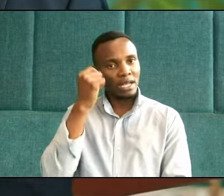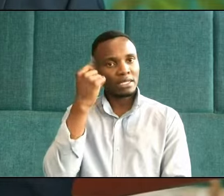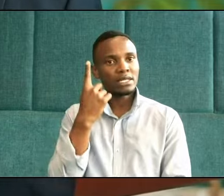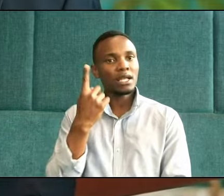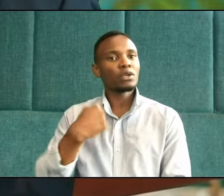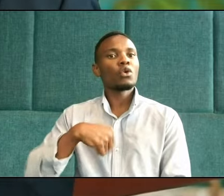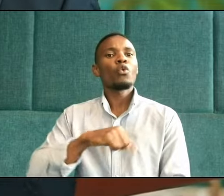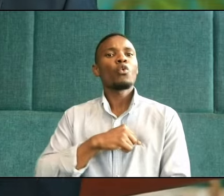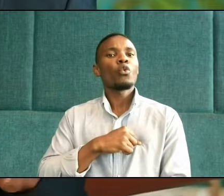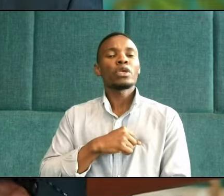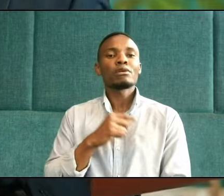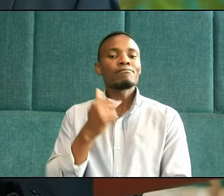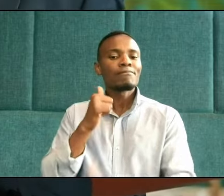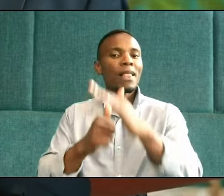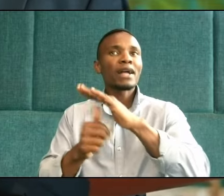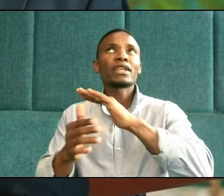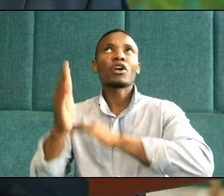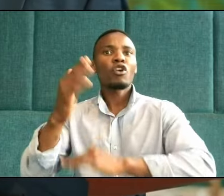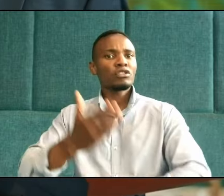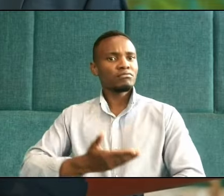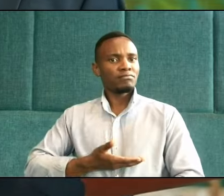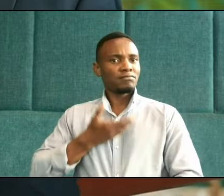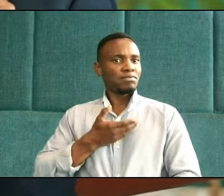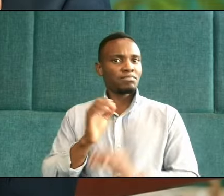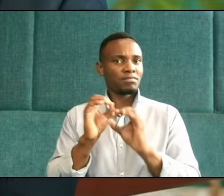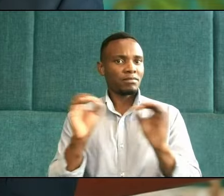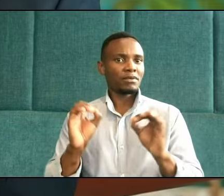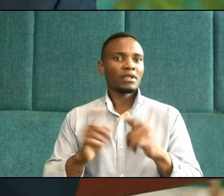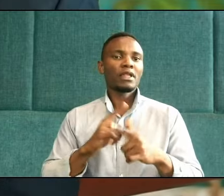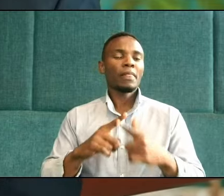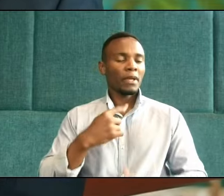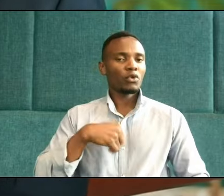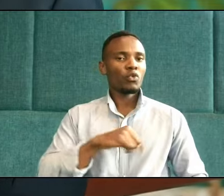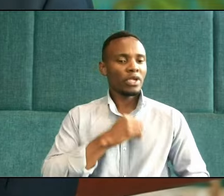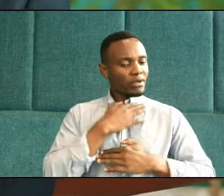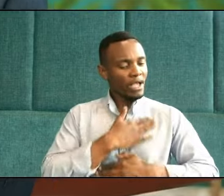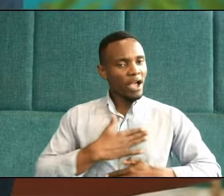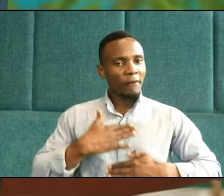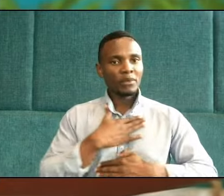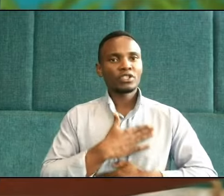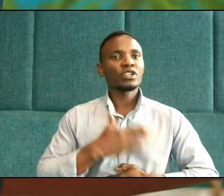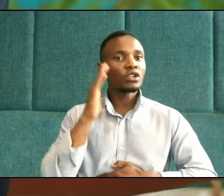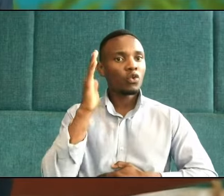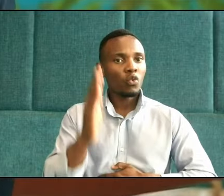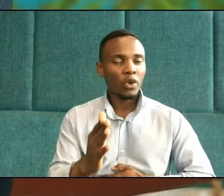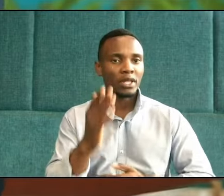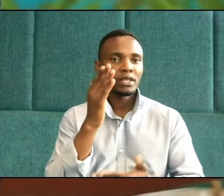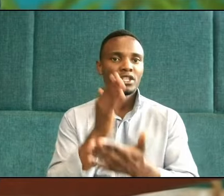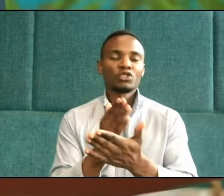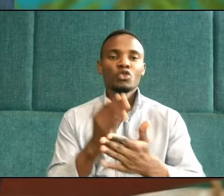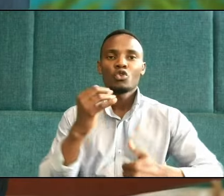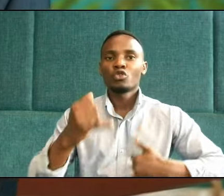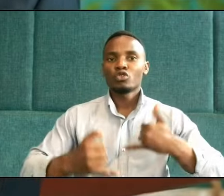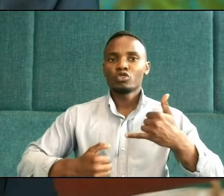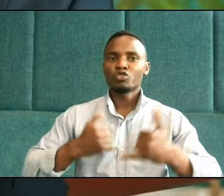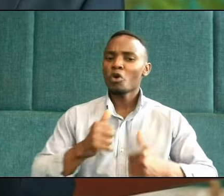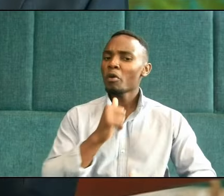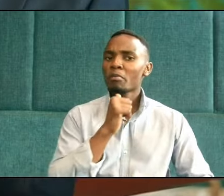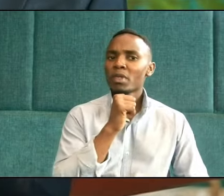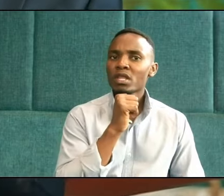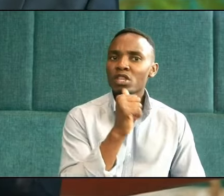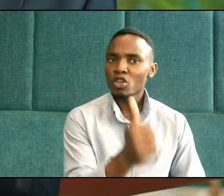not under God's wrath, we will appreciate that true joy is